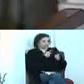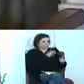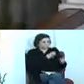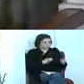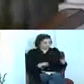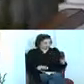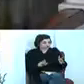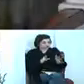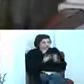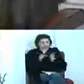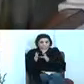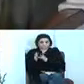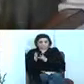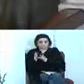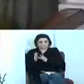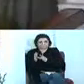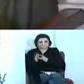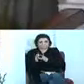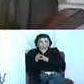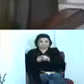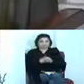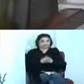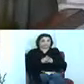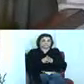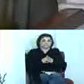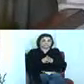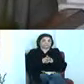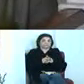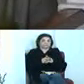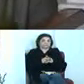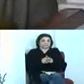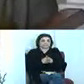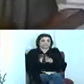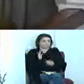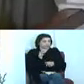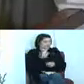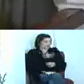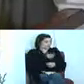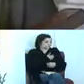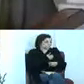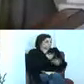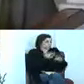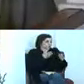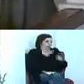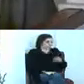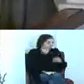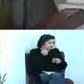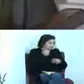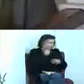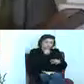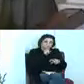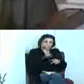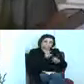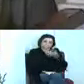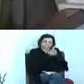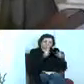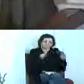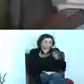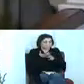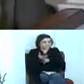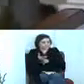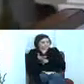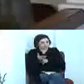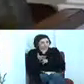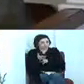Amen. Ephesians 2:8 says, "For by grace are you saved, through faith, and that not